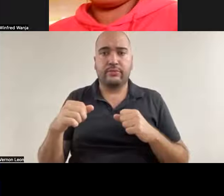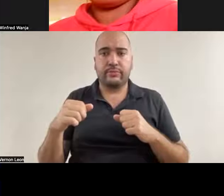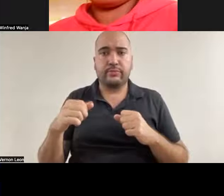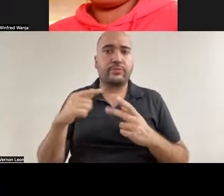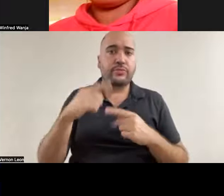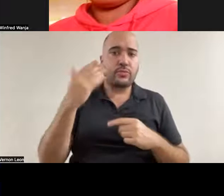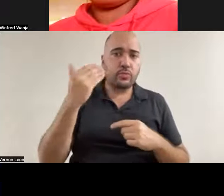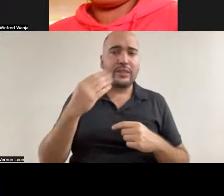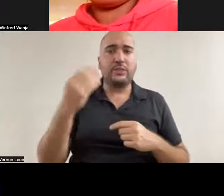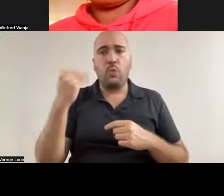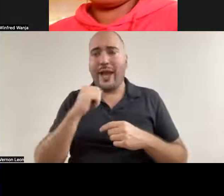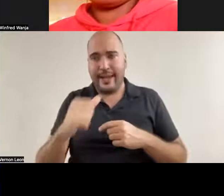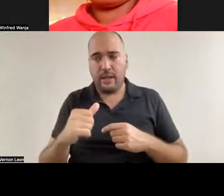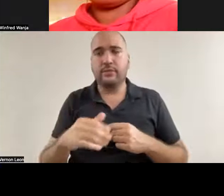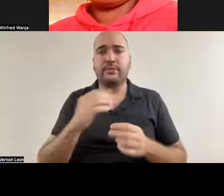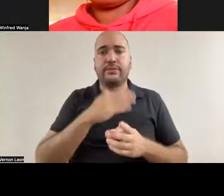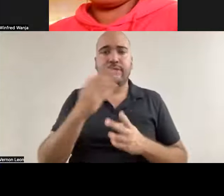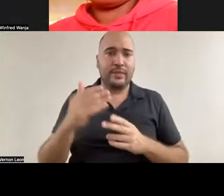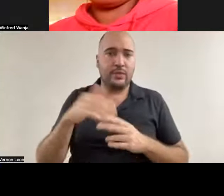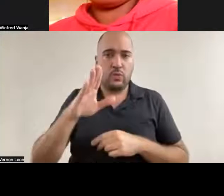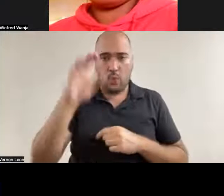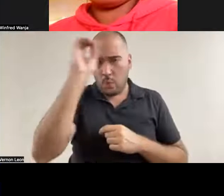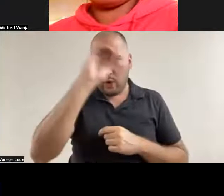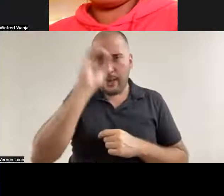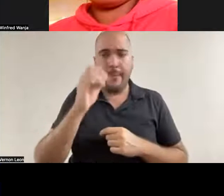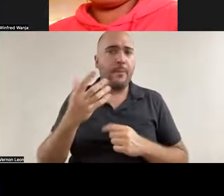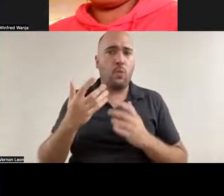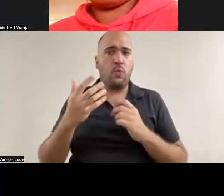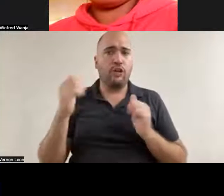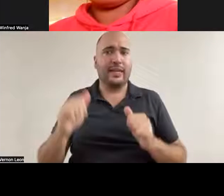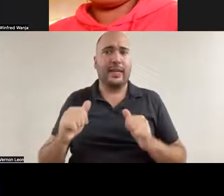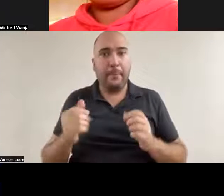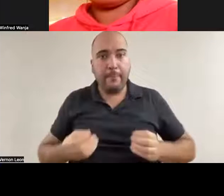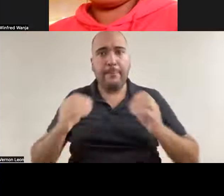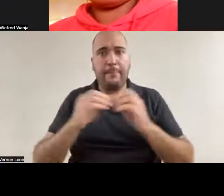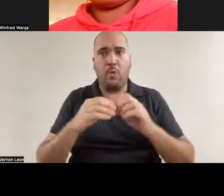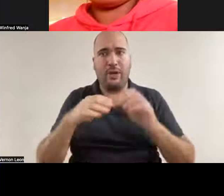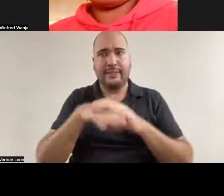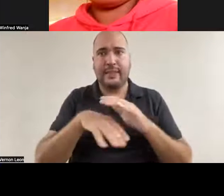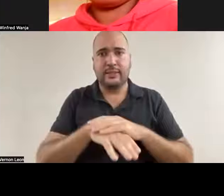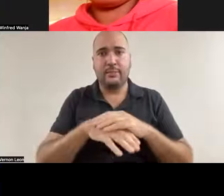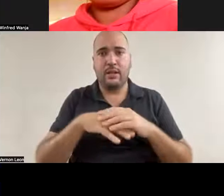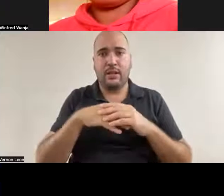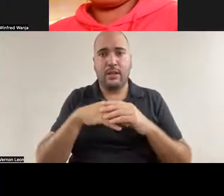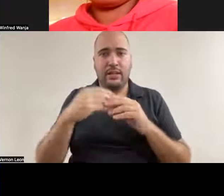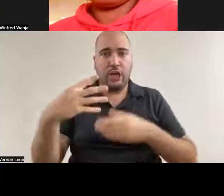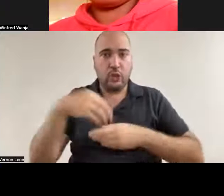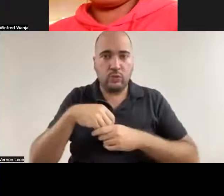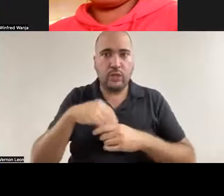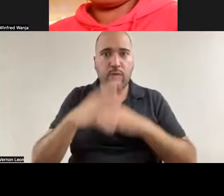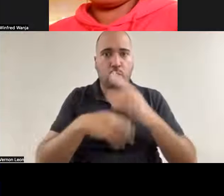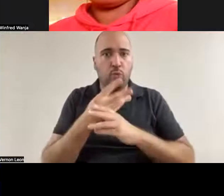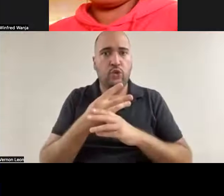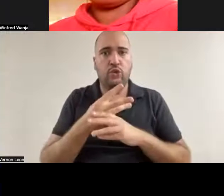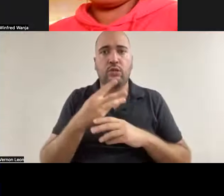not? And in your opinion, what does a more accessible and inclusive